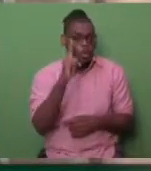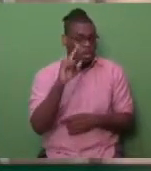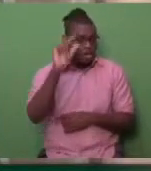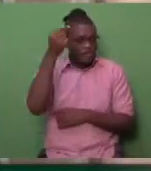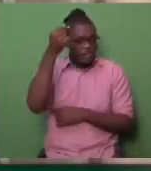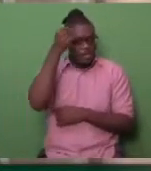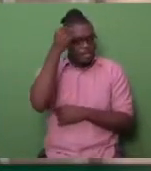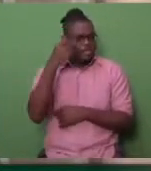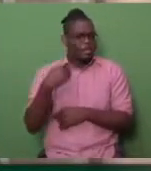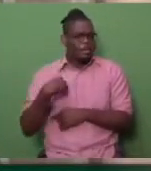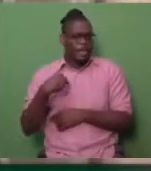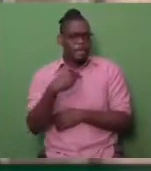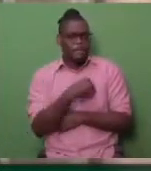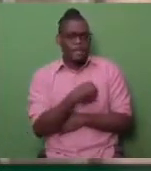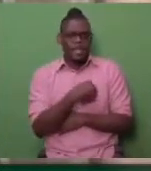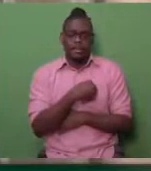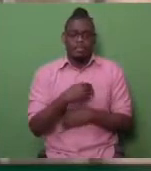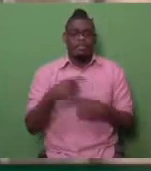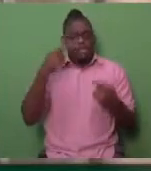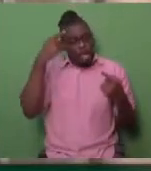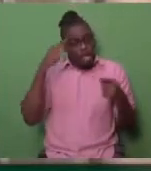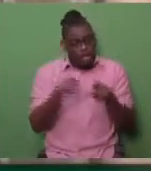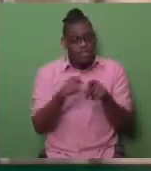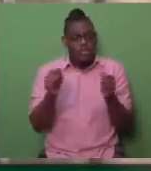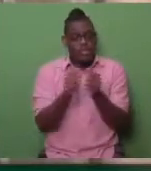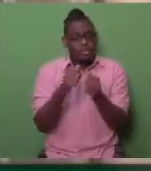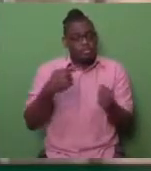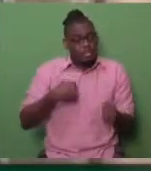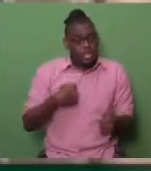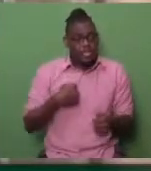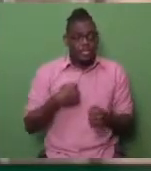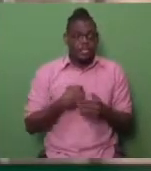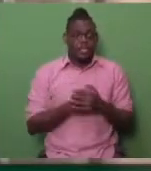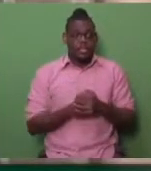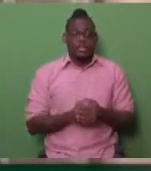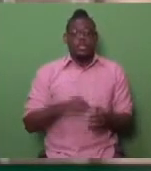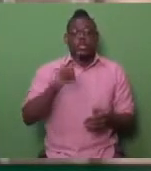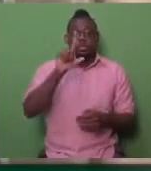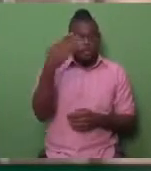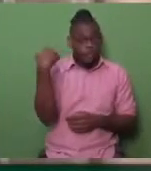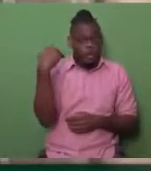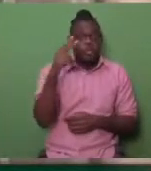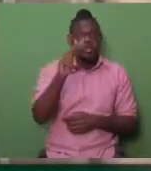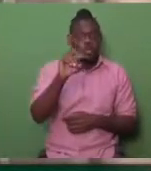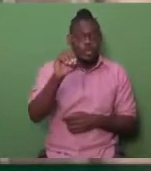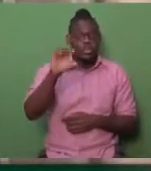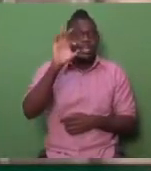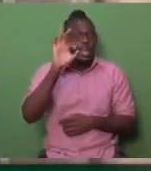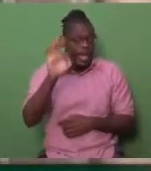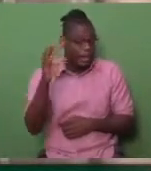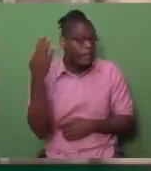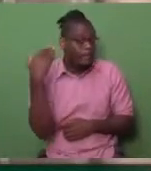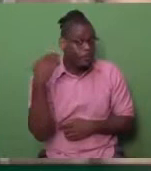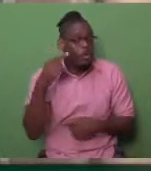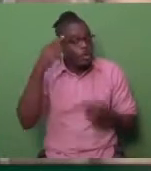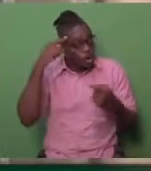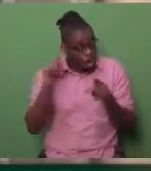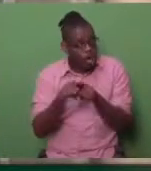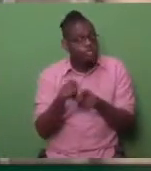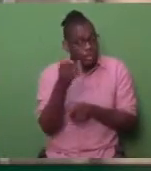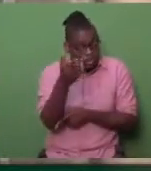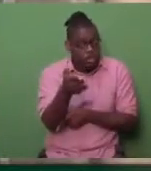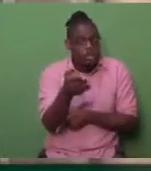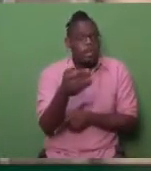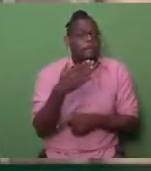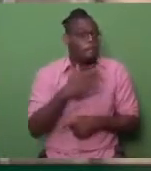2009, and I quote, "Presently in my constituency, there is anxiety at both ends of the spectrum. There